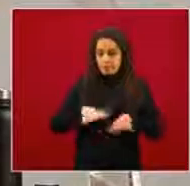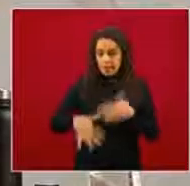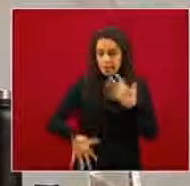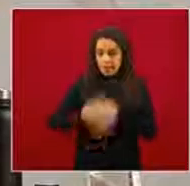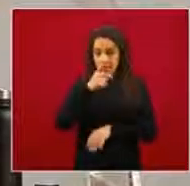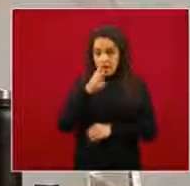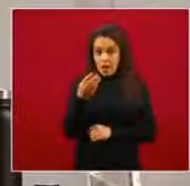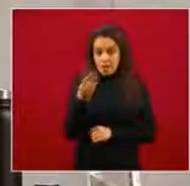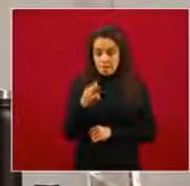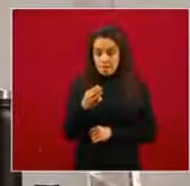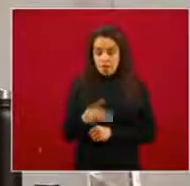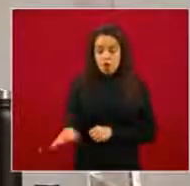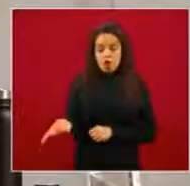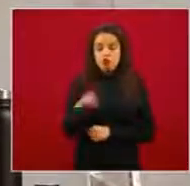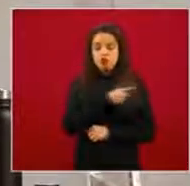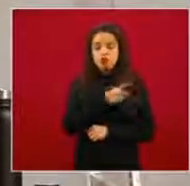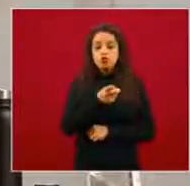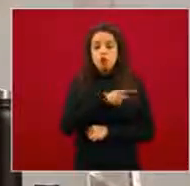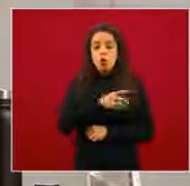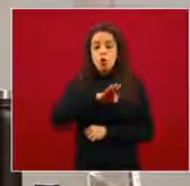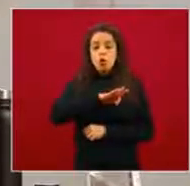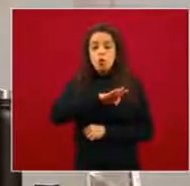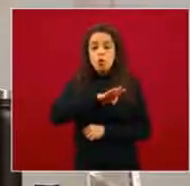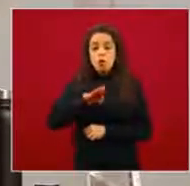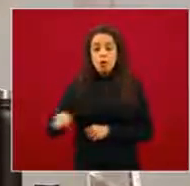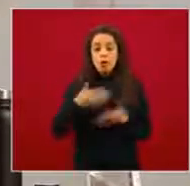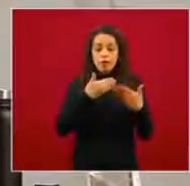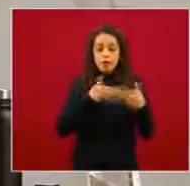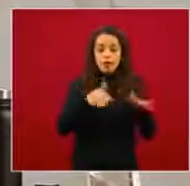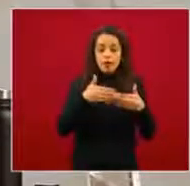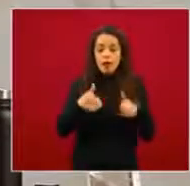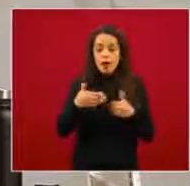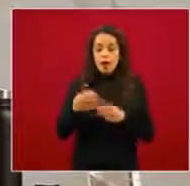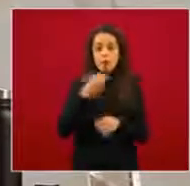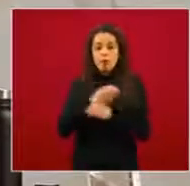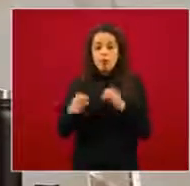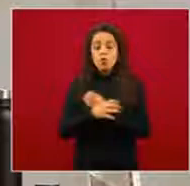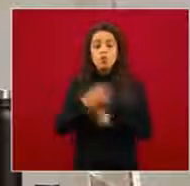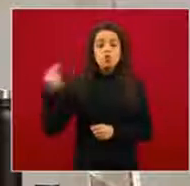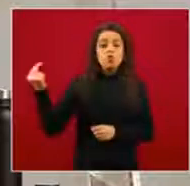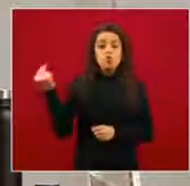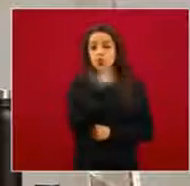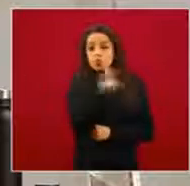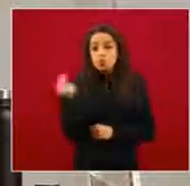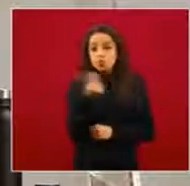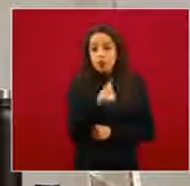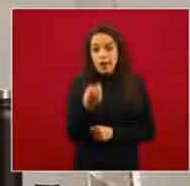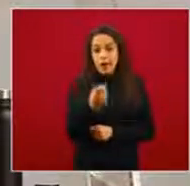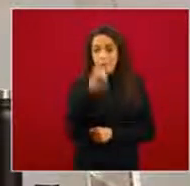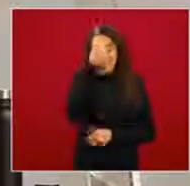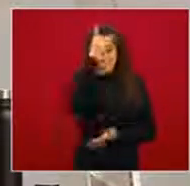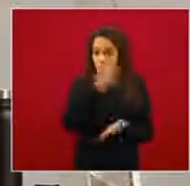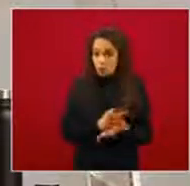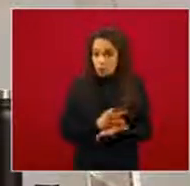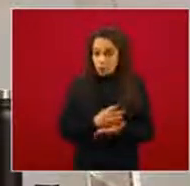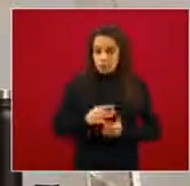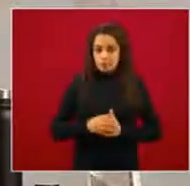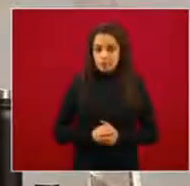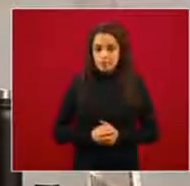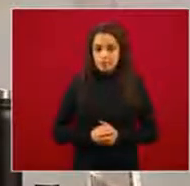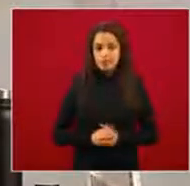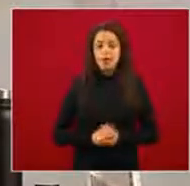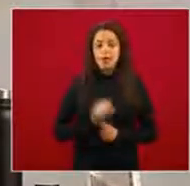published on May 15, only those essential activities are able to be